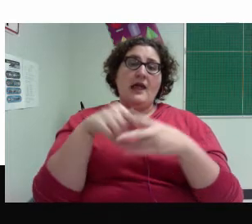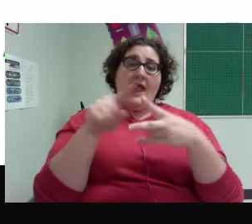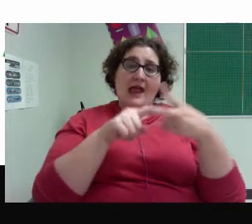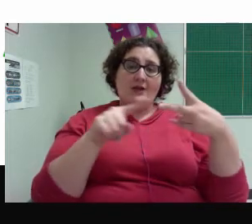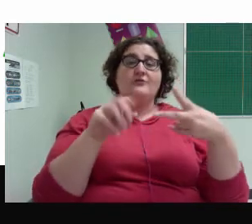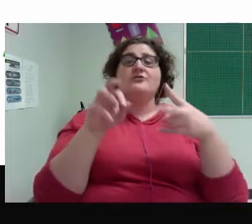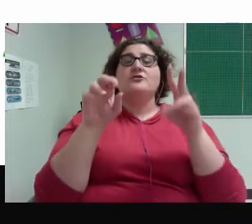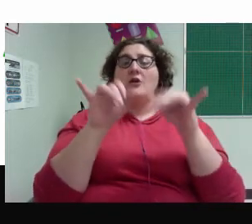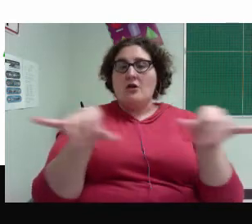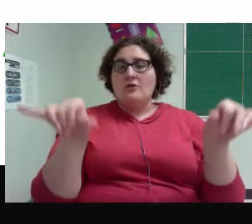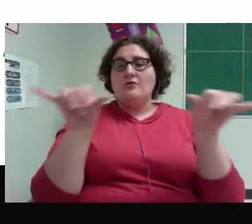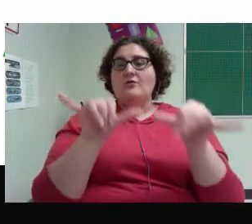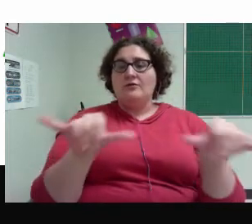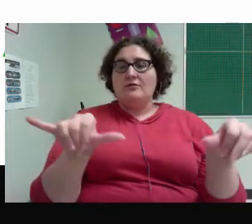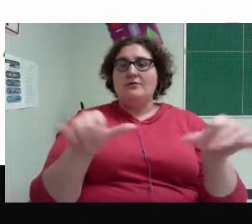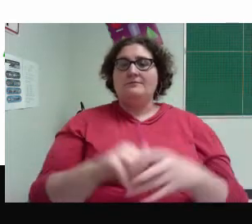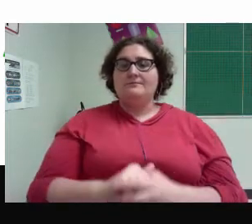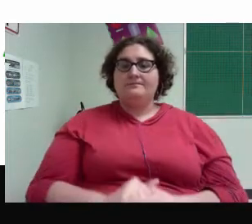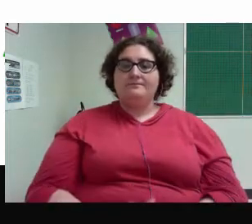are congruent.